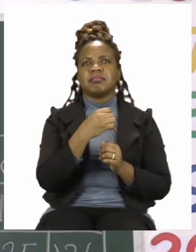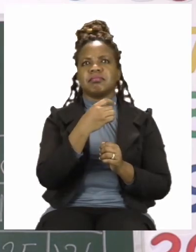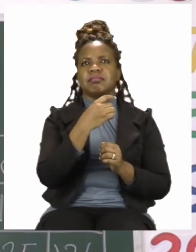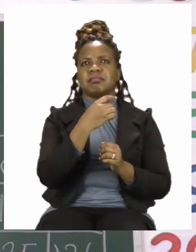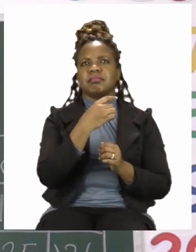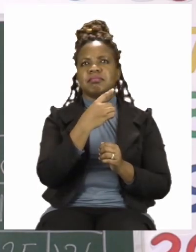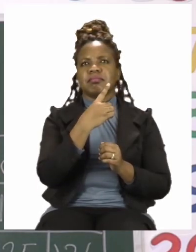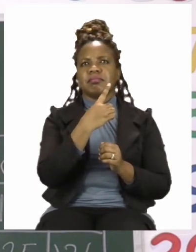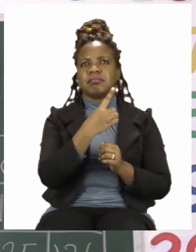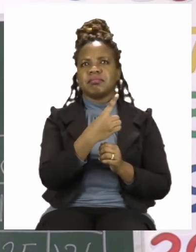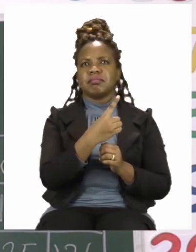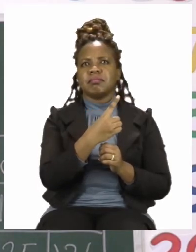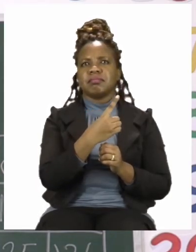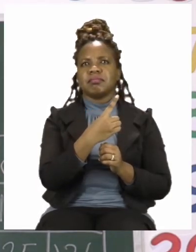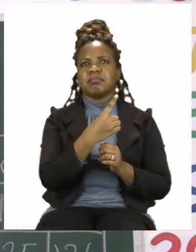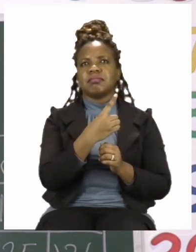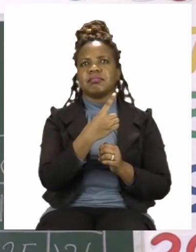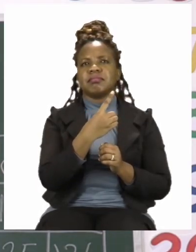have